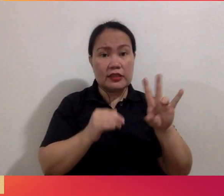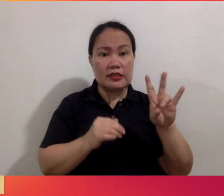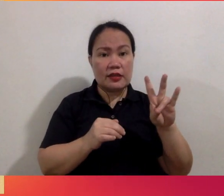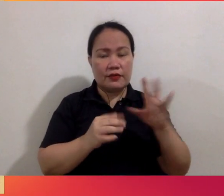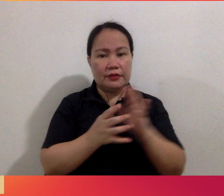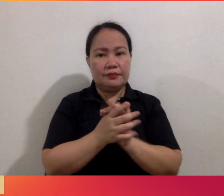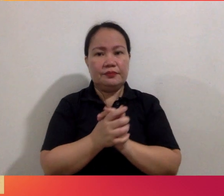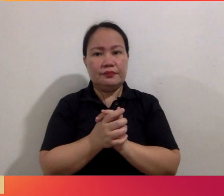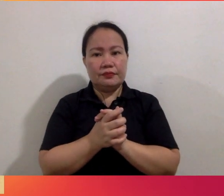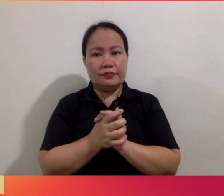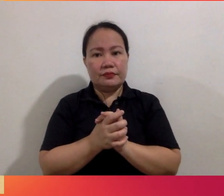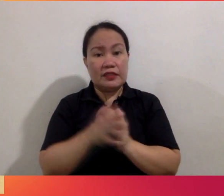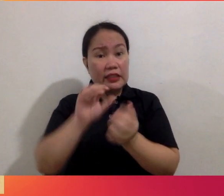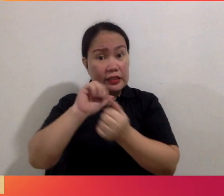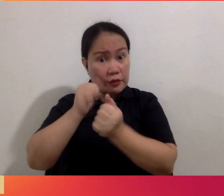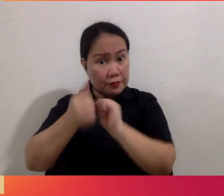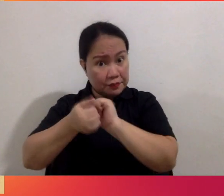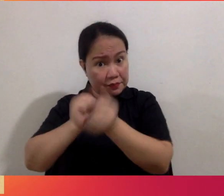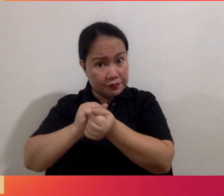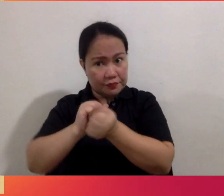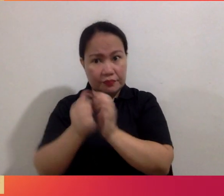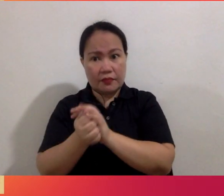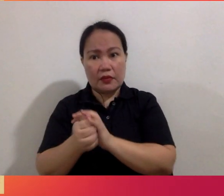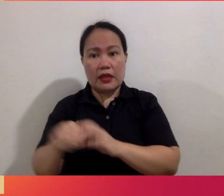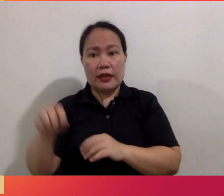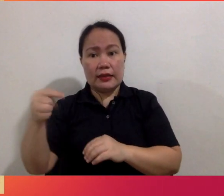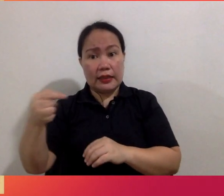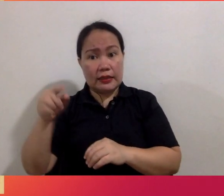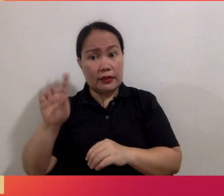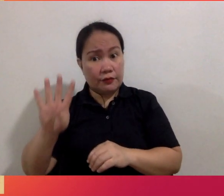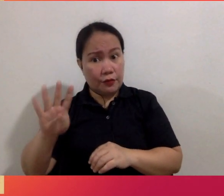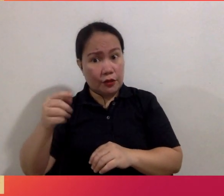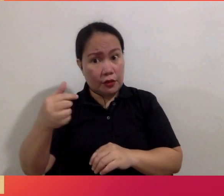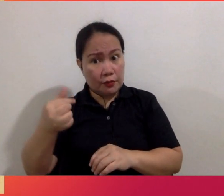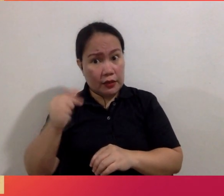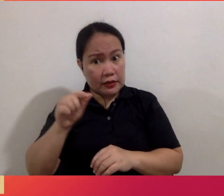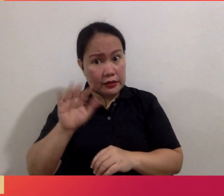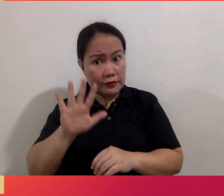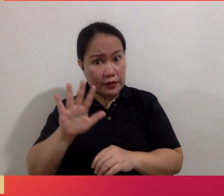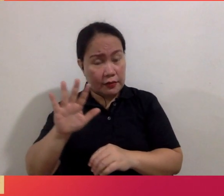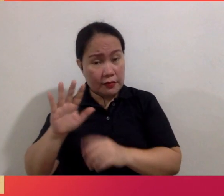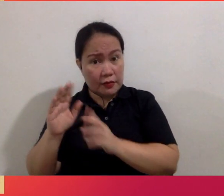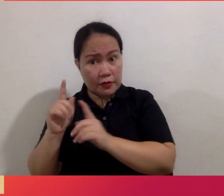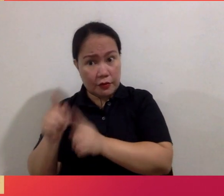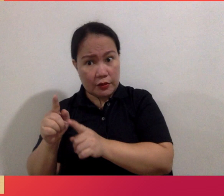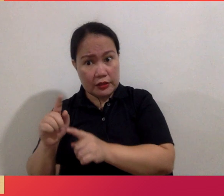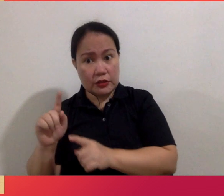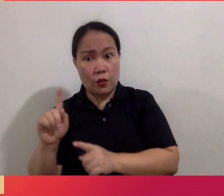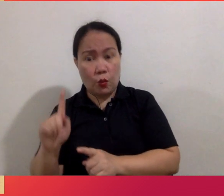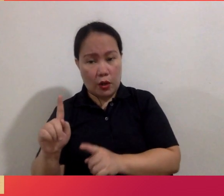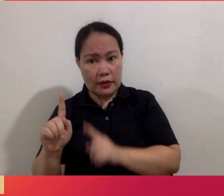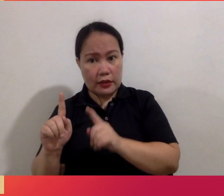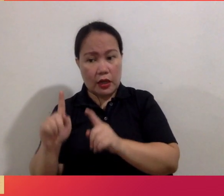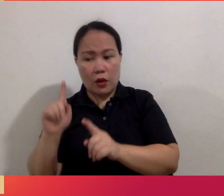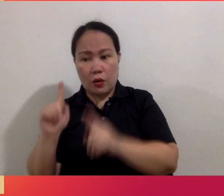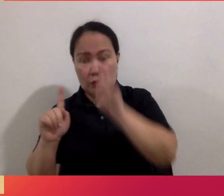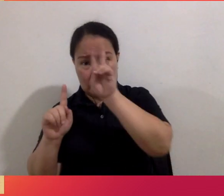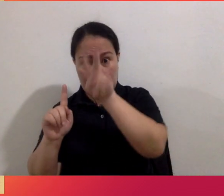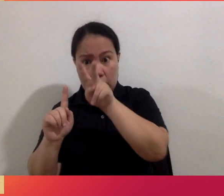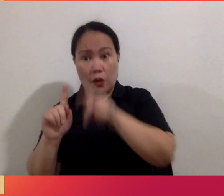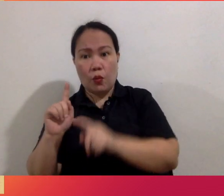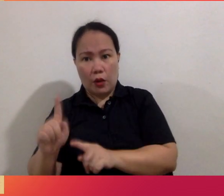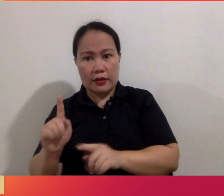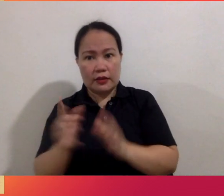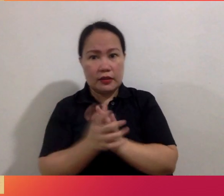squared is equal to 37. Negative 4 plus 5, that is positive 1. 1 times 1, that